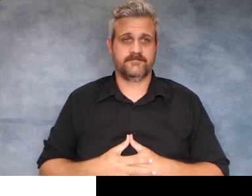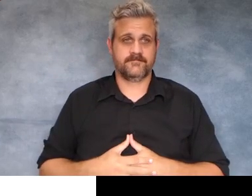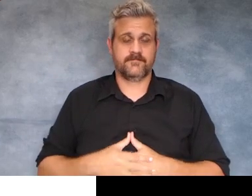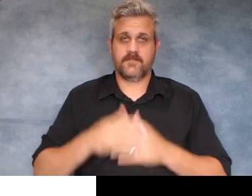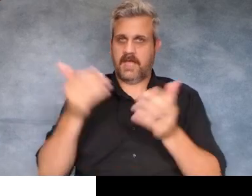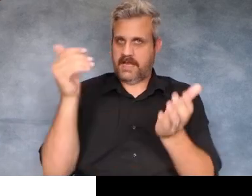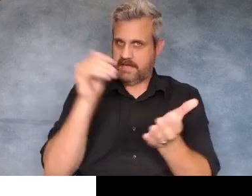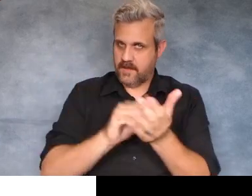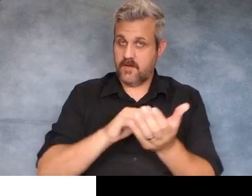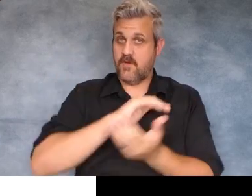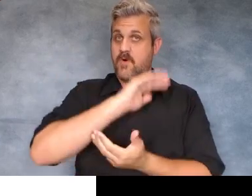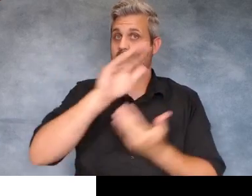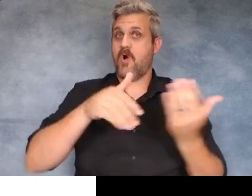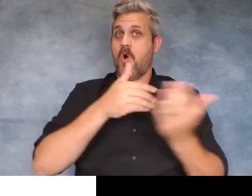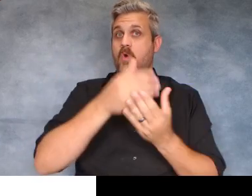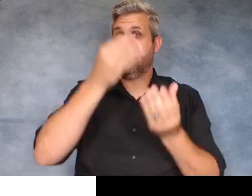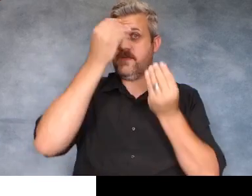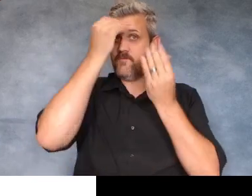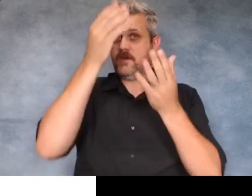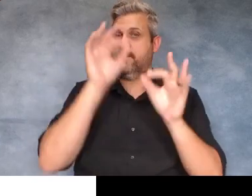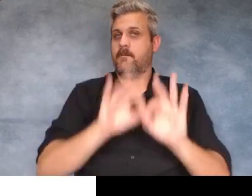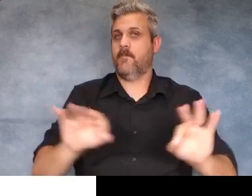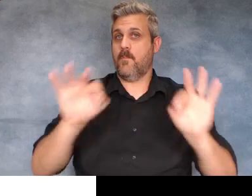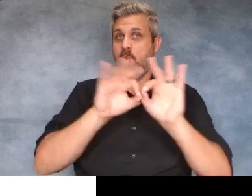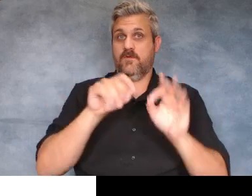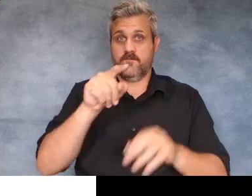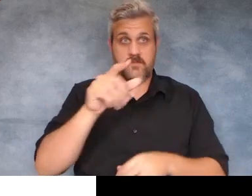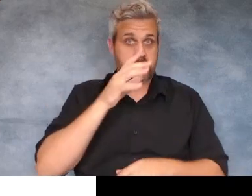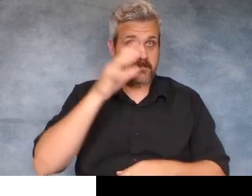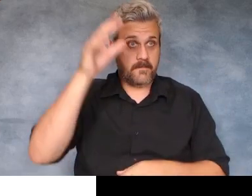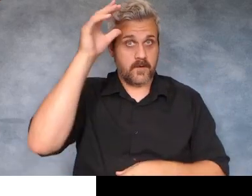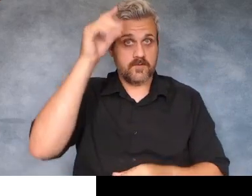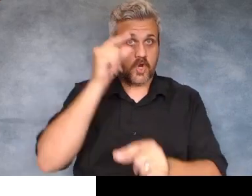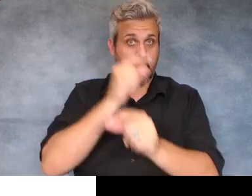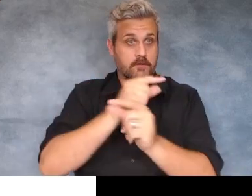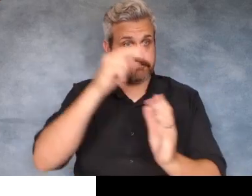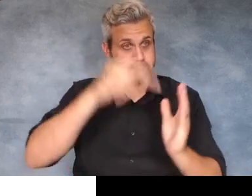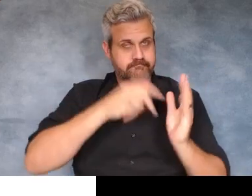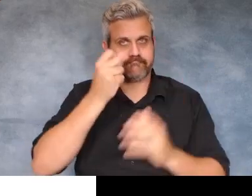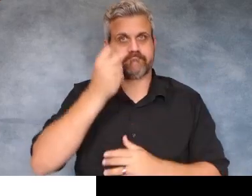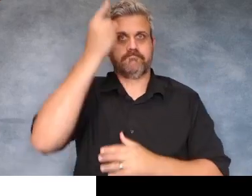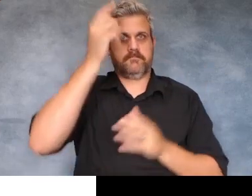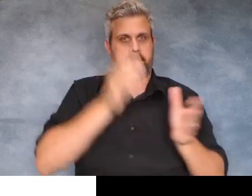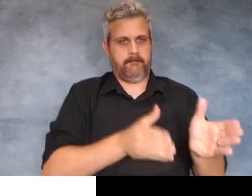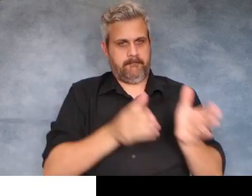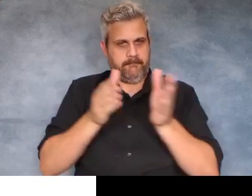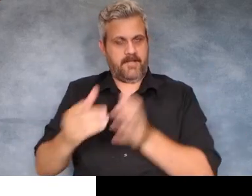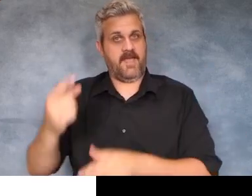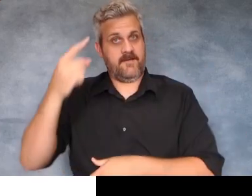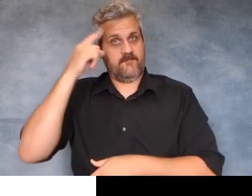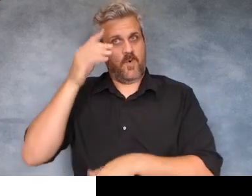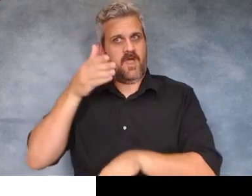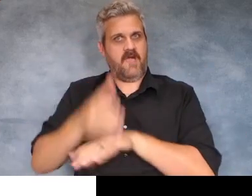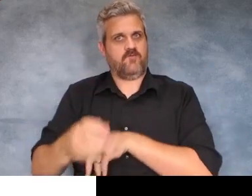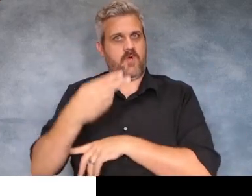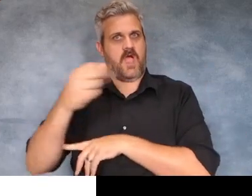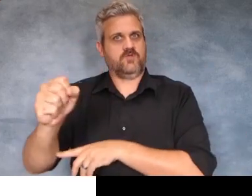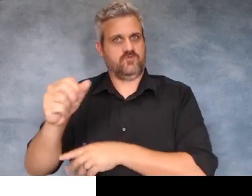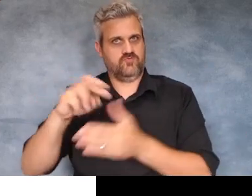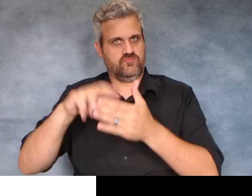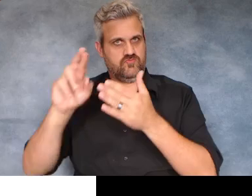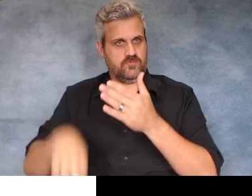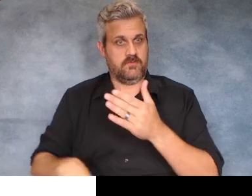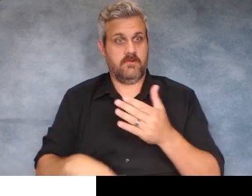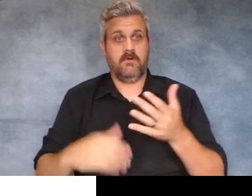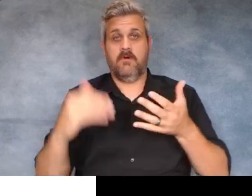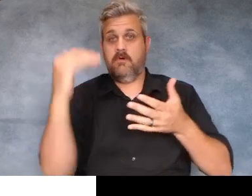Again, all of this information is important for parents and guardians to understand as they plan for their students' post-school outcomes. The following